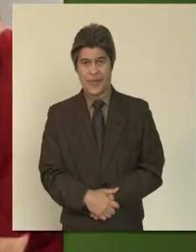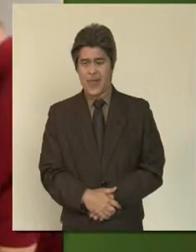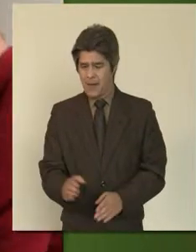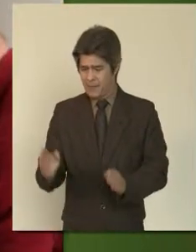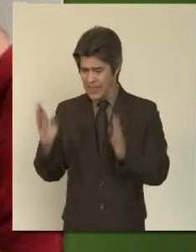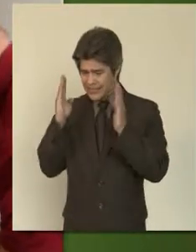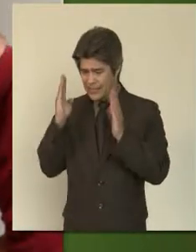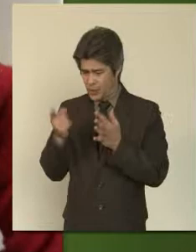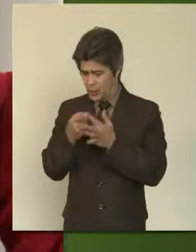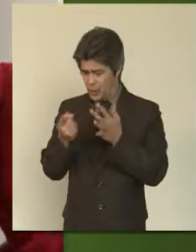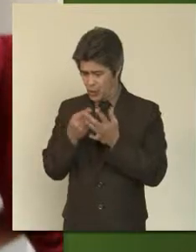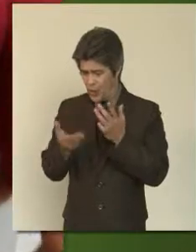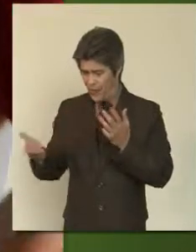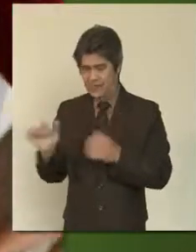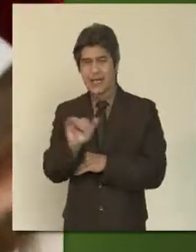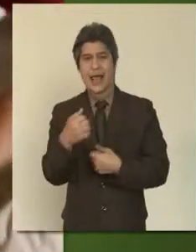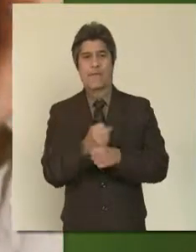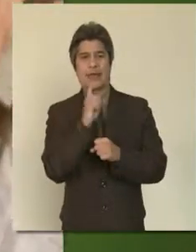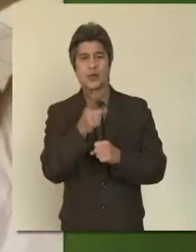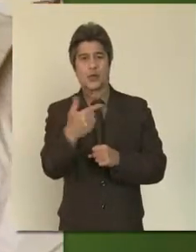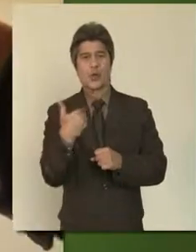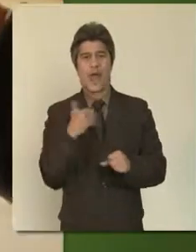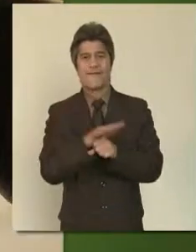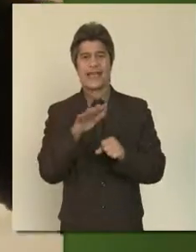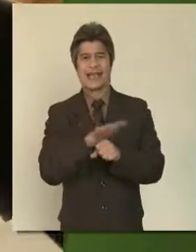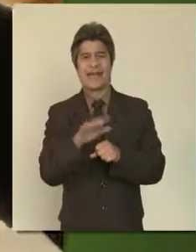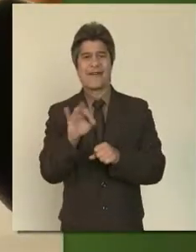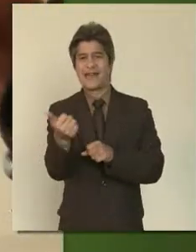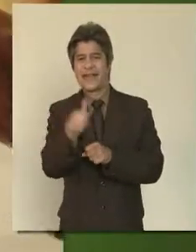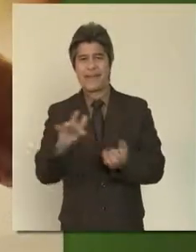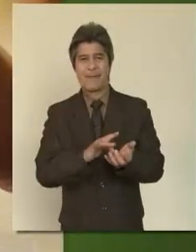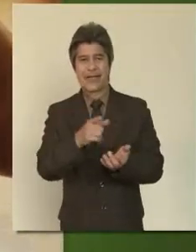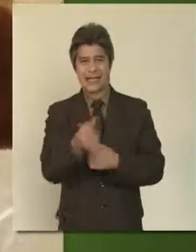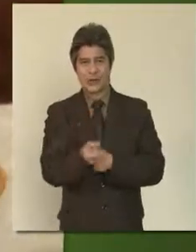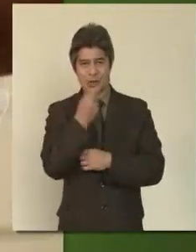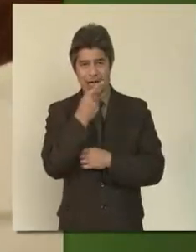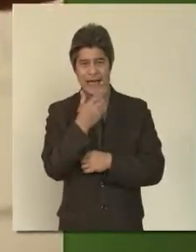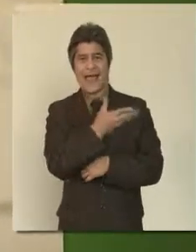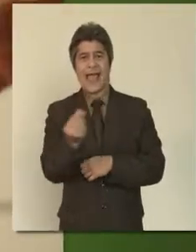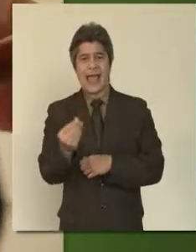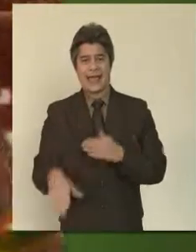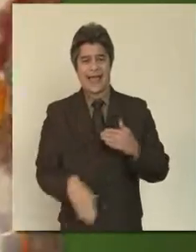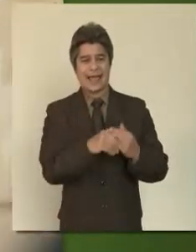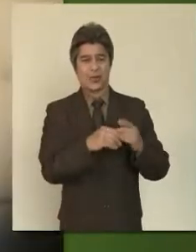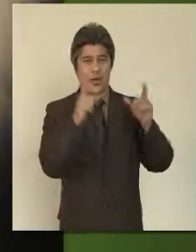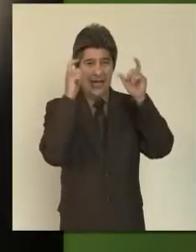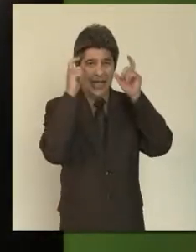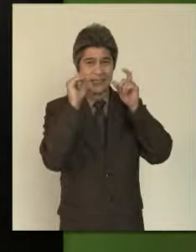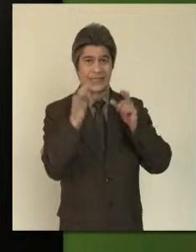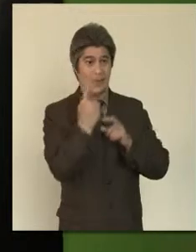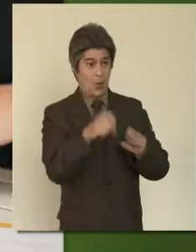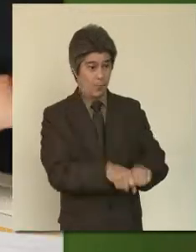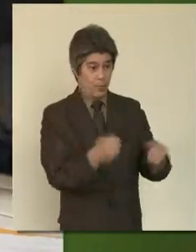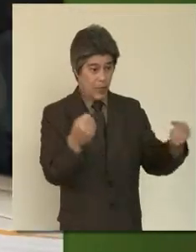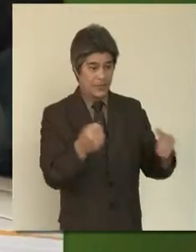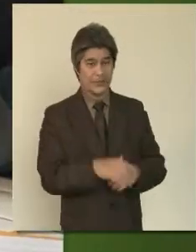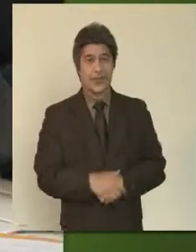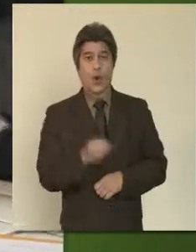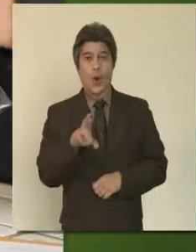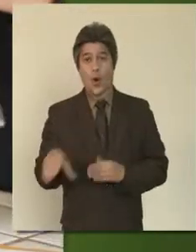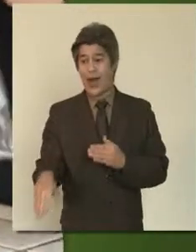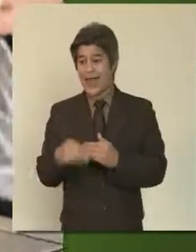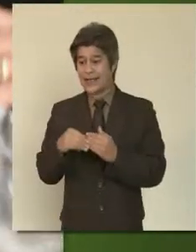Pay particular attention to certain things, like making sure you have enough of any medications you take, an extra pair of glasses in case one